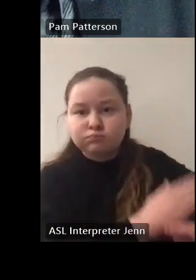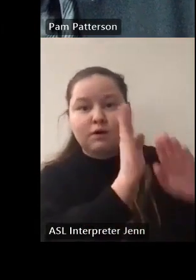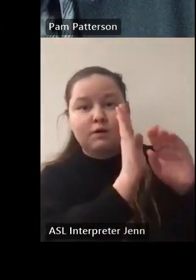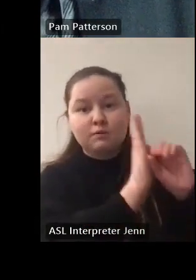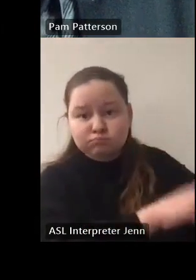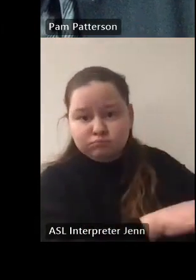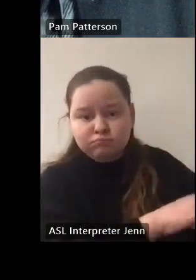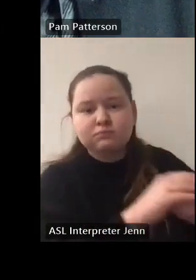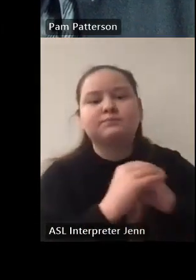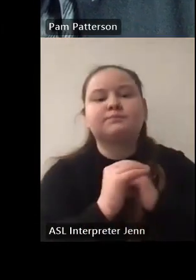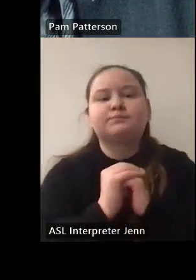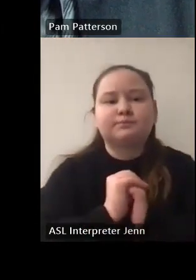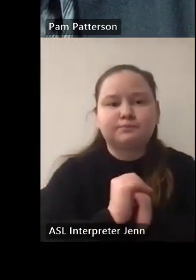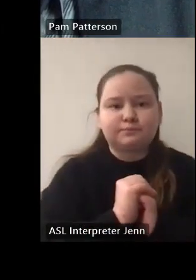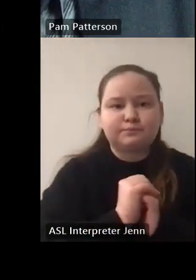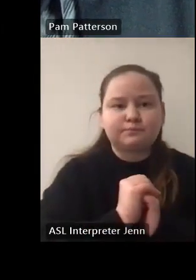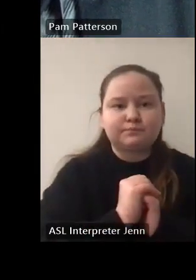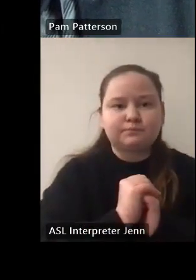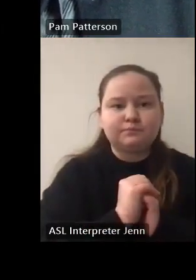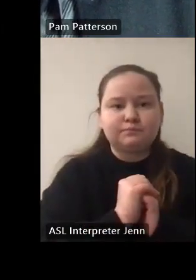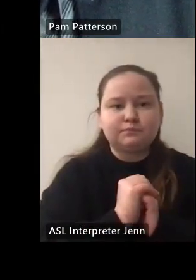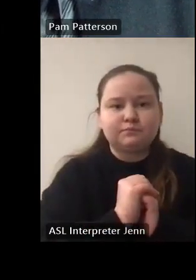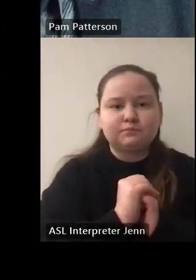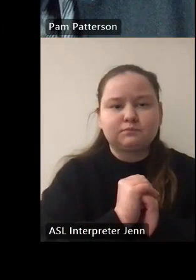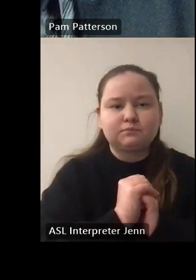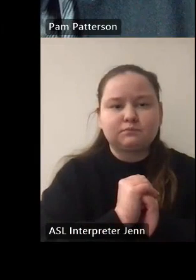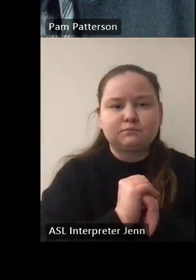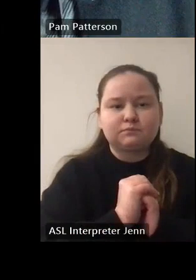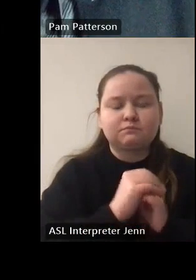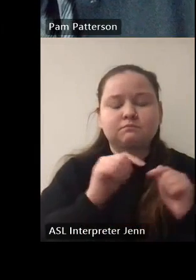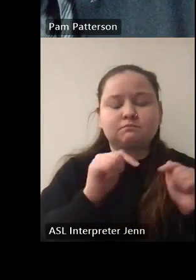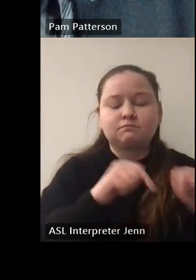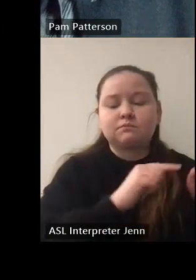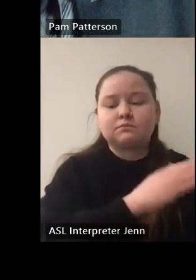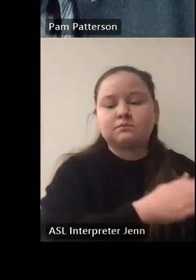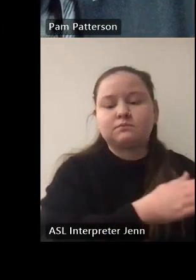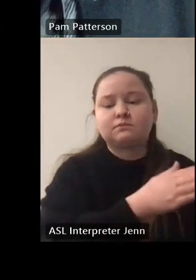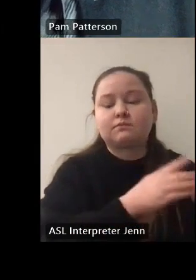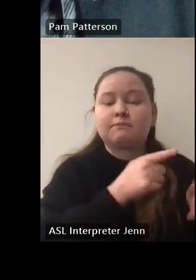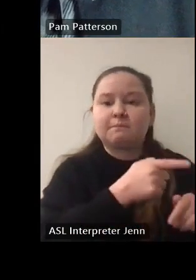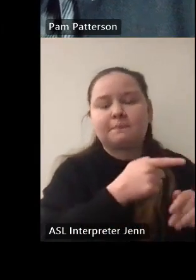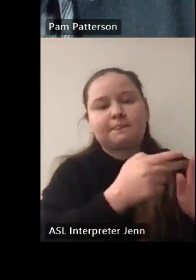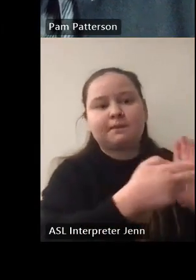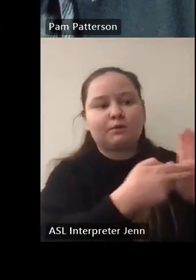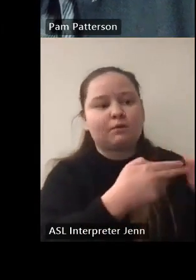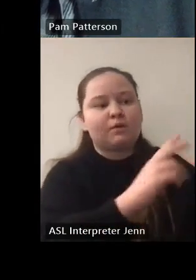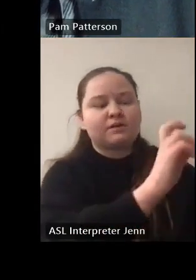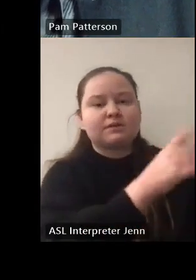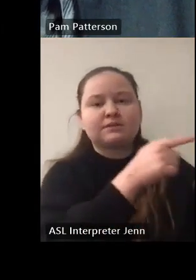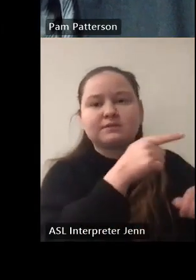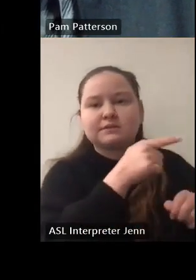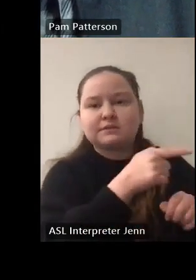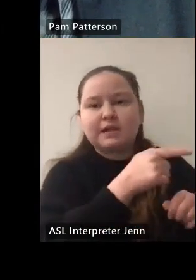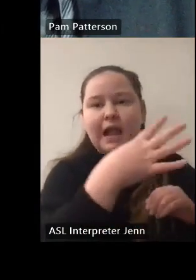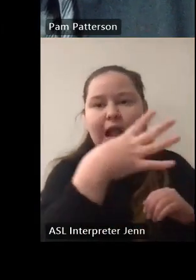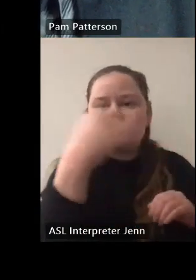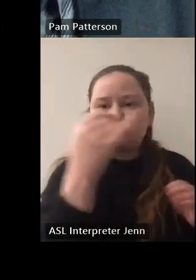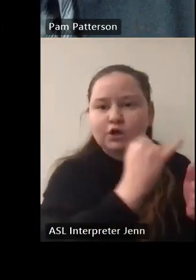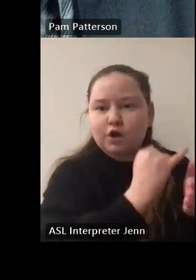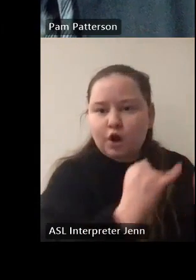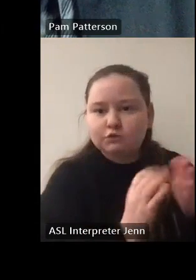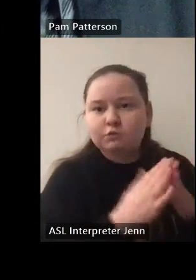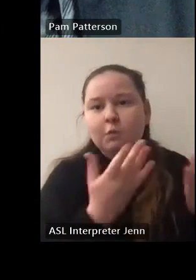under paternalistic paradigms that have defined their art as outsider art or as therapeutic. The